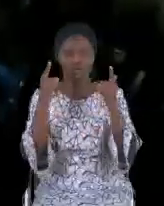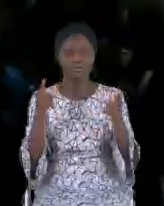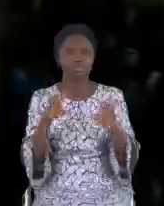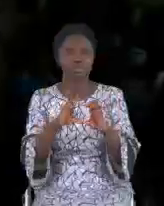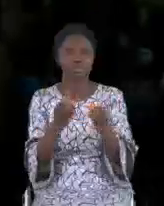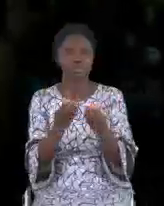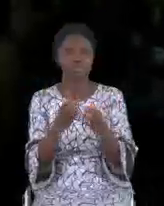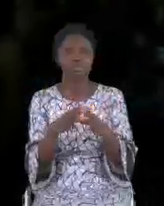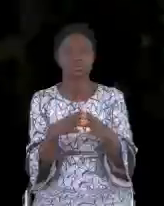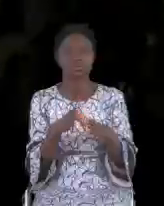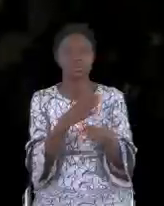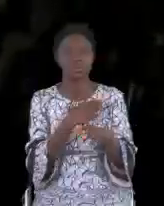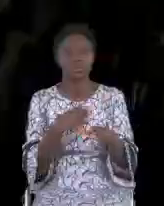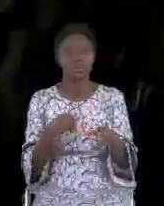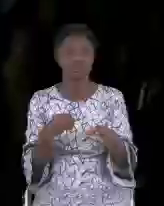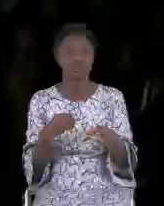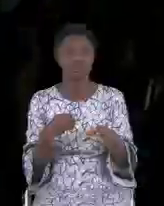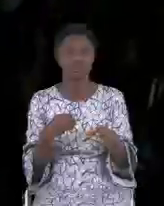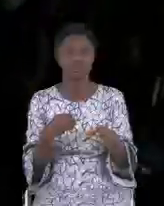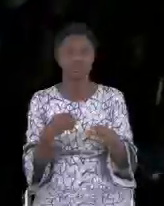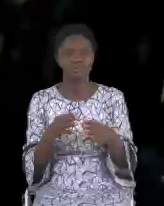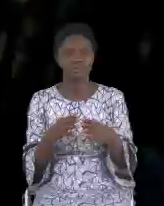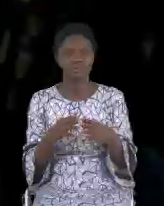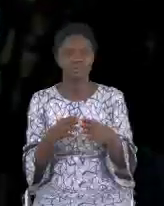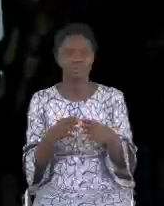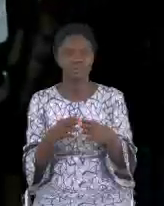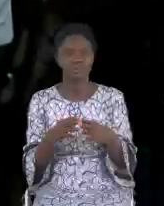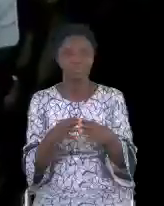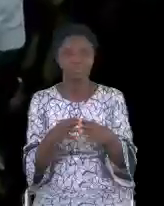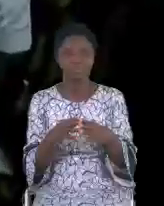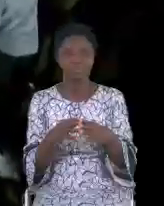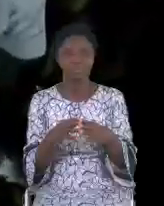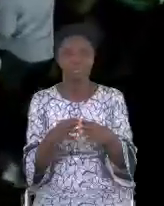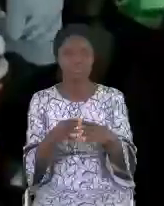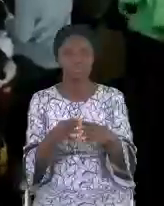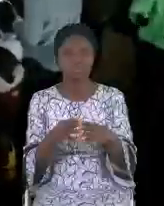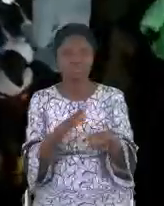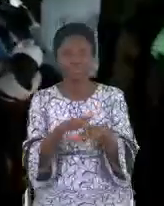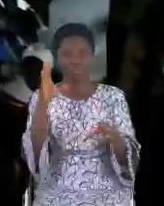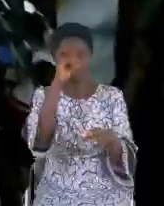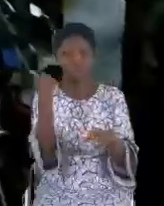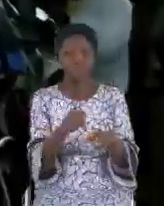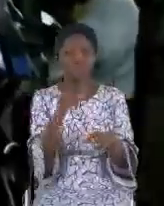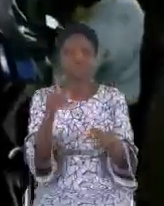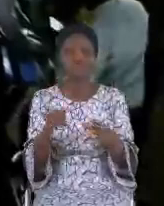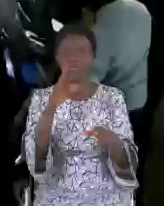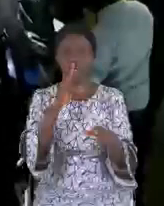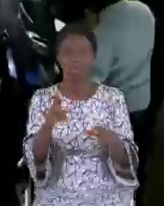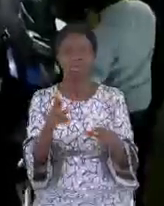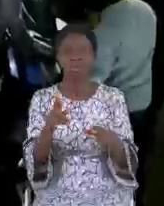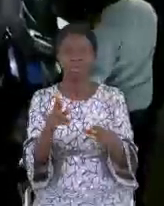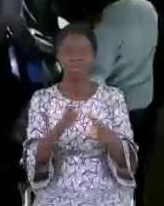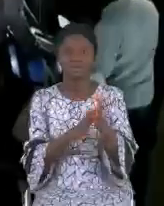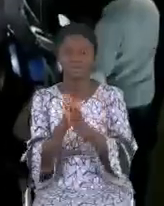don't leave out anyone. They are passionate, you see them. Even before, as they are waiting for you to reach them,